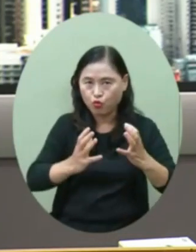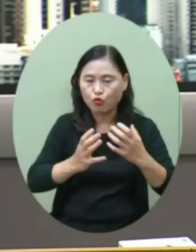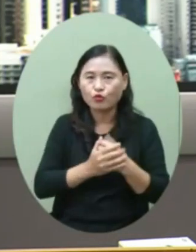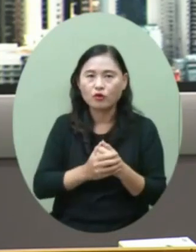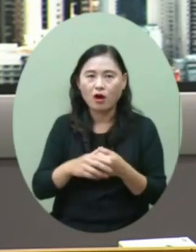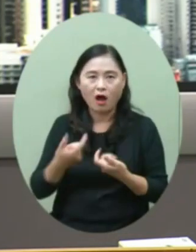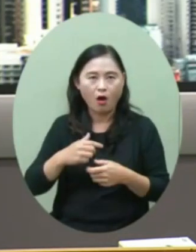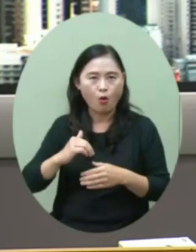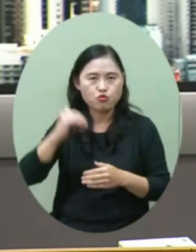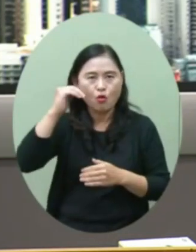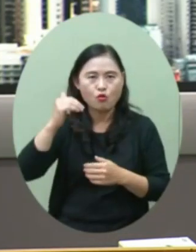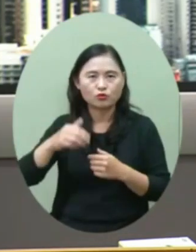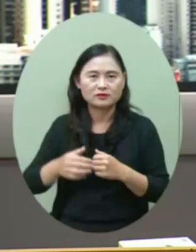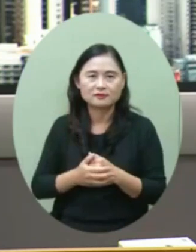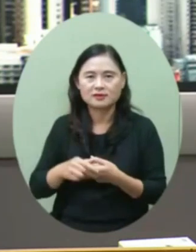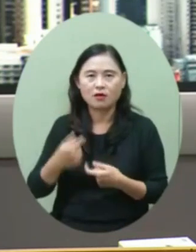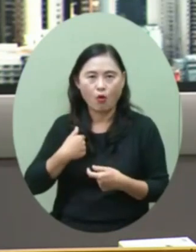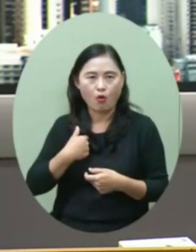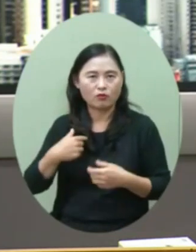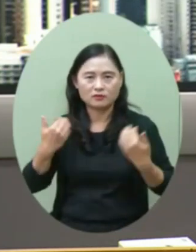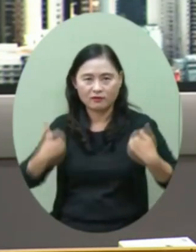we will set up a committee for